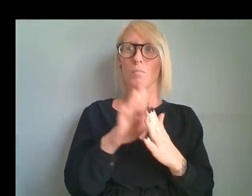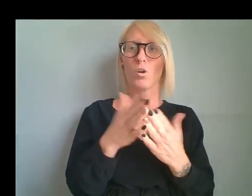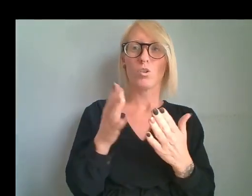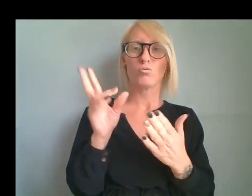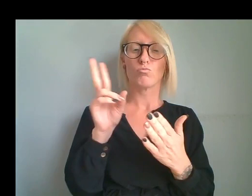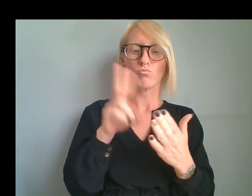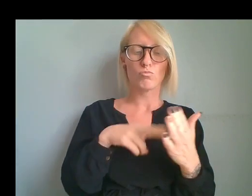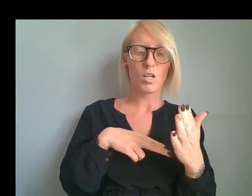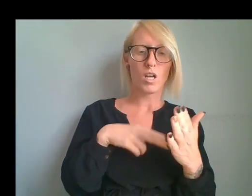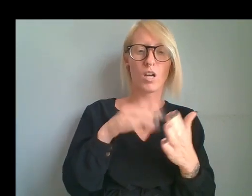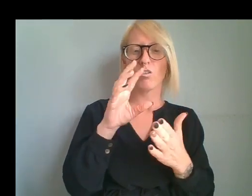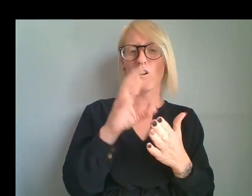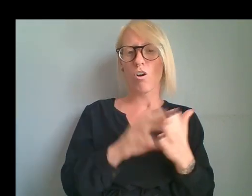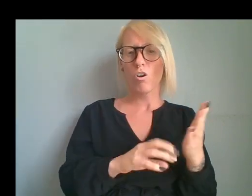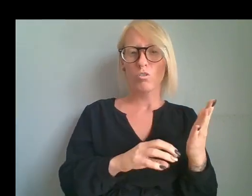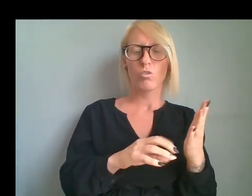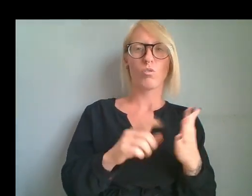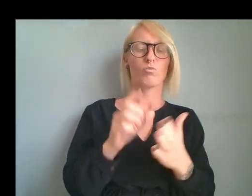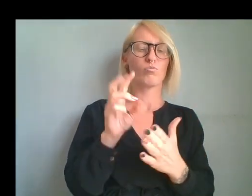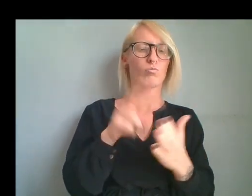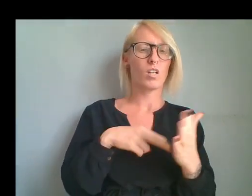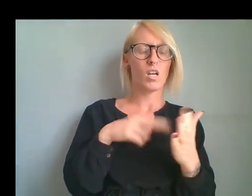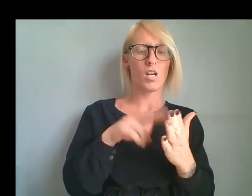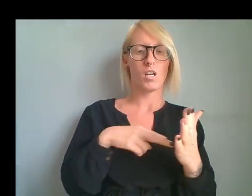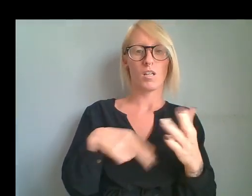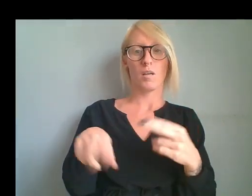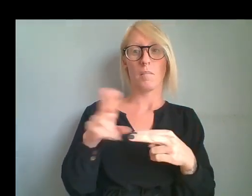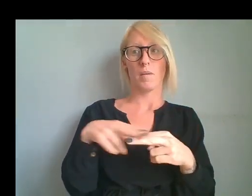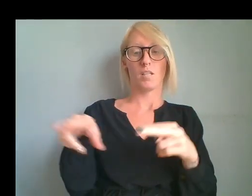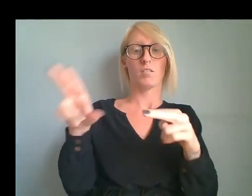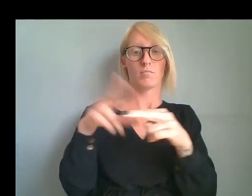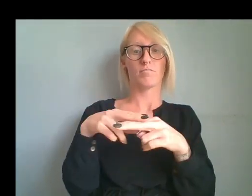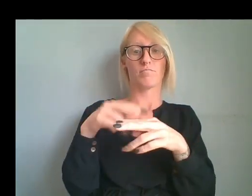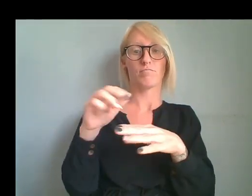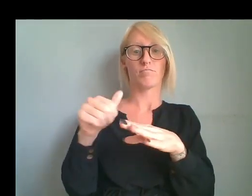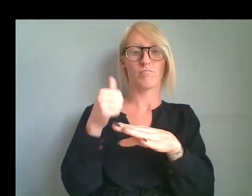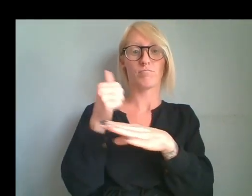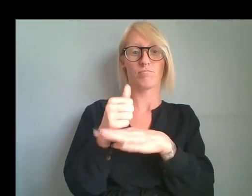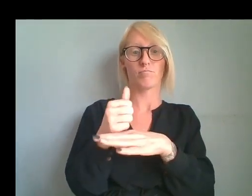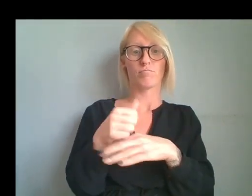just an article you read, so just to build on something that you've learned about elsewhere.